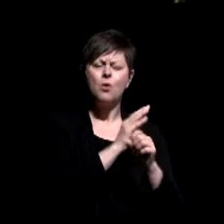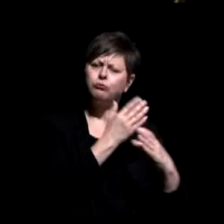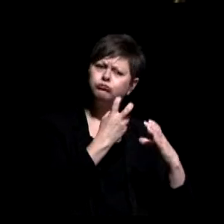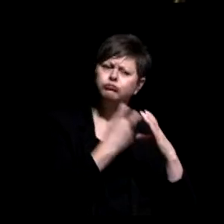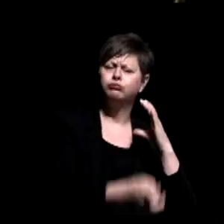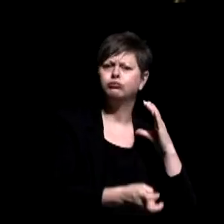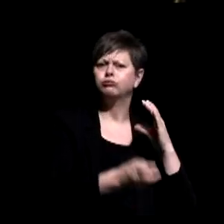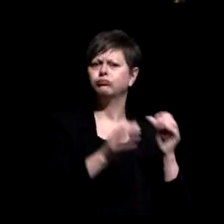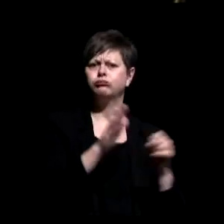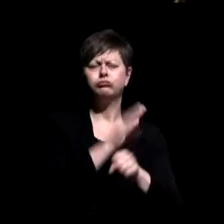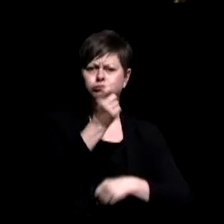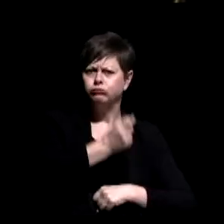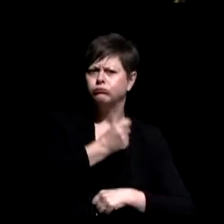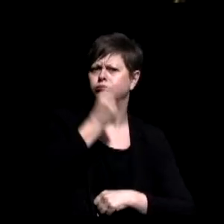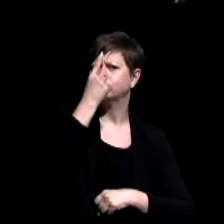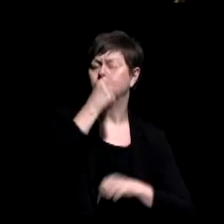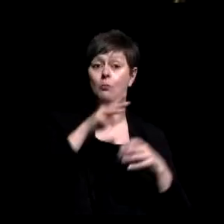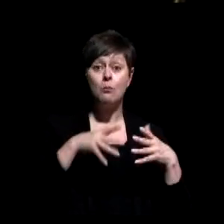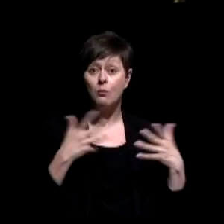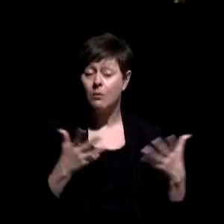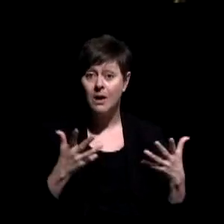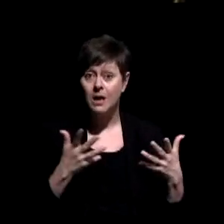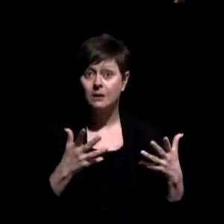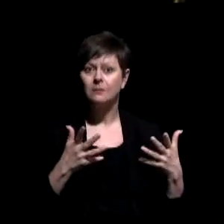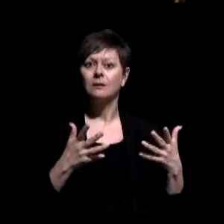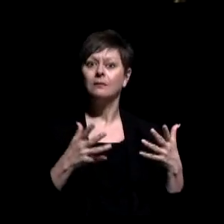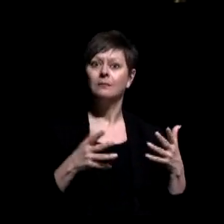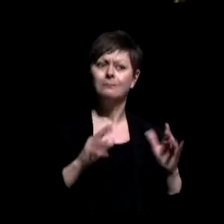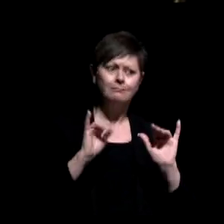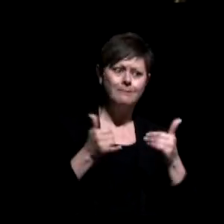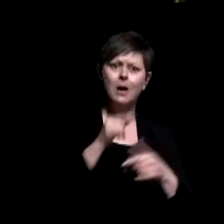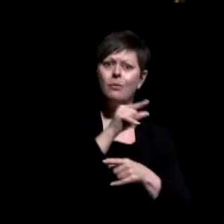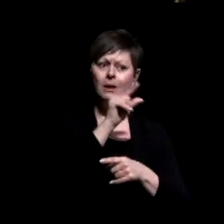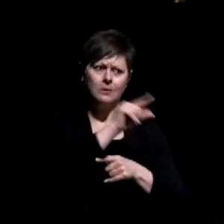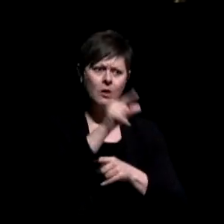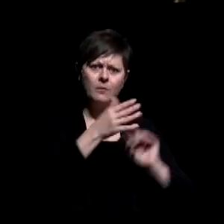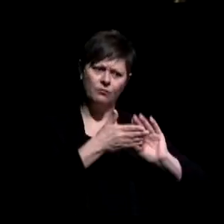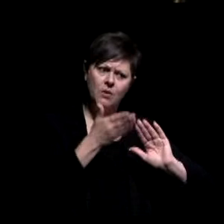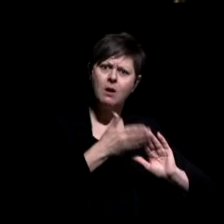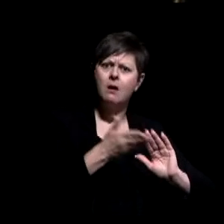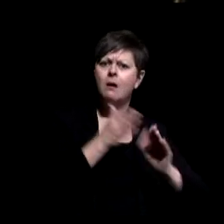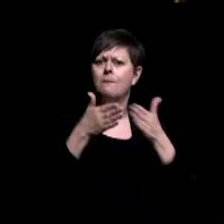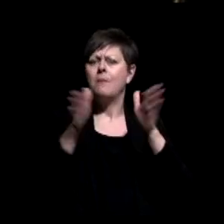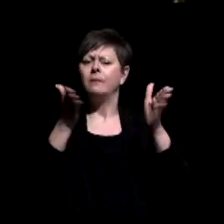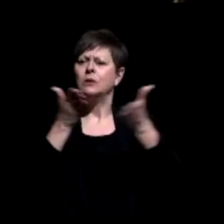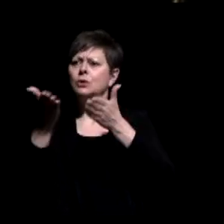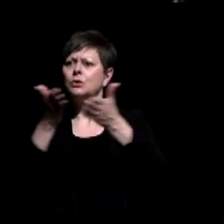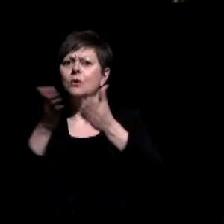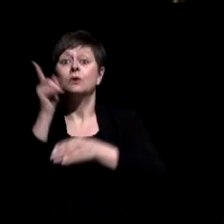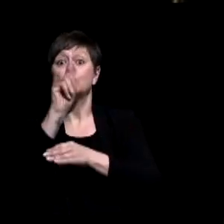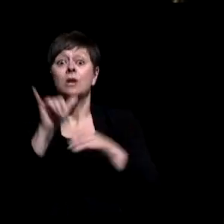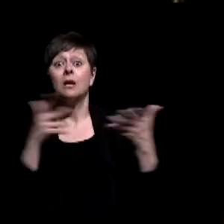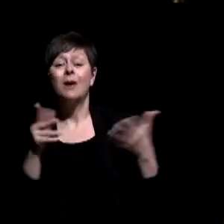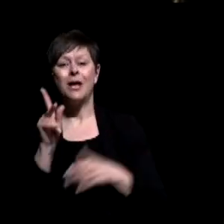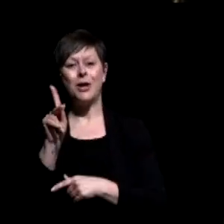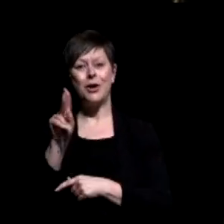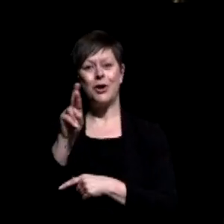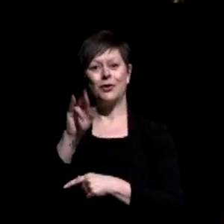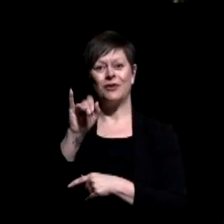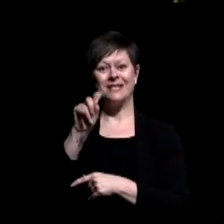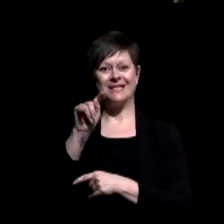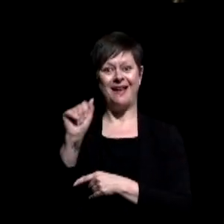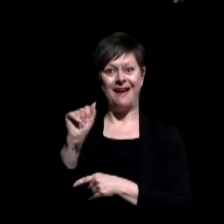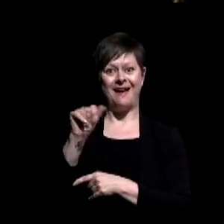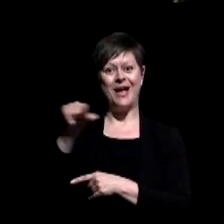true understanding of the power of the bureaucracy, the power of public service, and that's Krista Quinlan. So thank you,